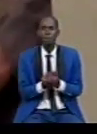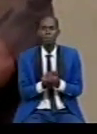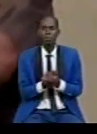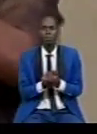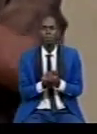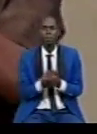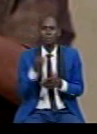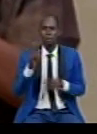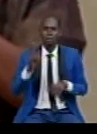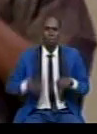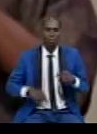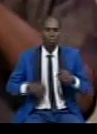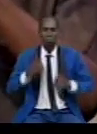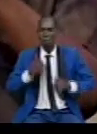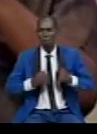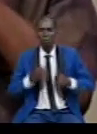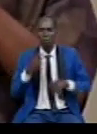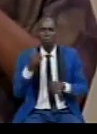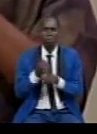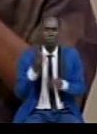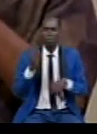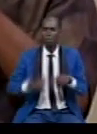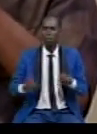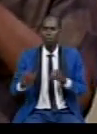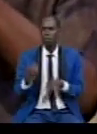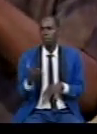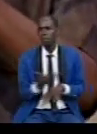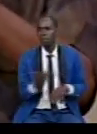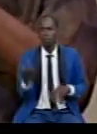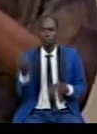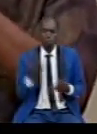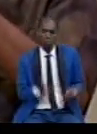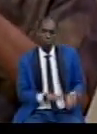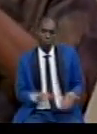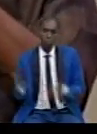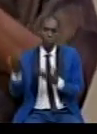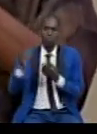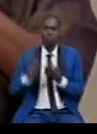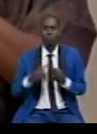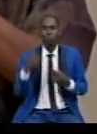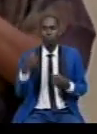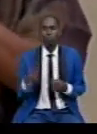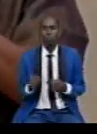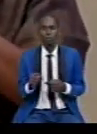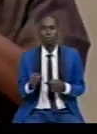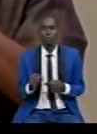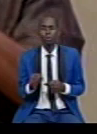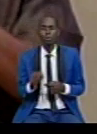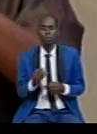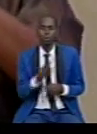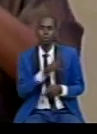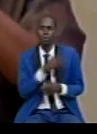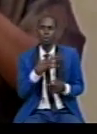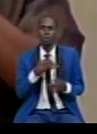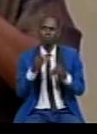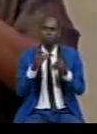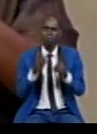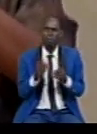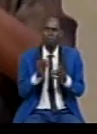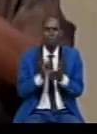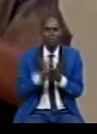I can't bathe by myself. I can't do anything. I was carried to hospital. They say my brain have been affected. They should carry me